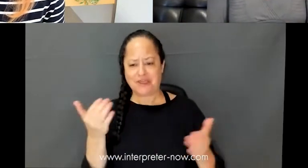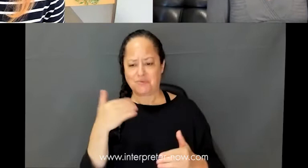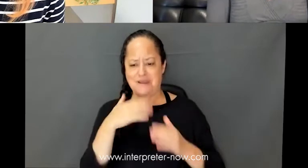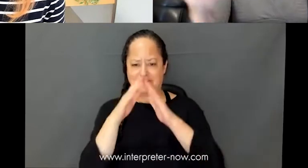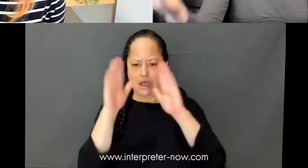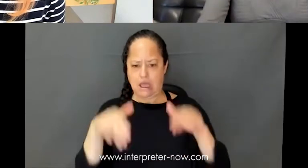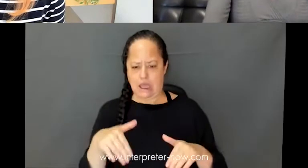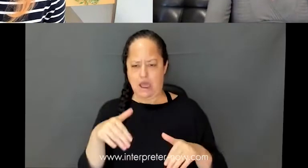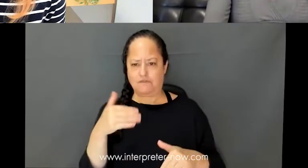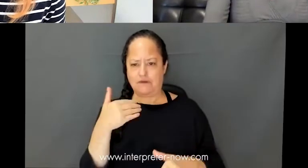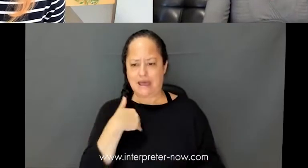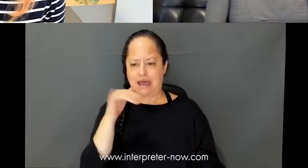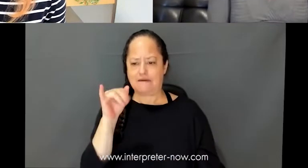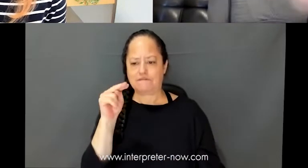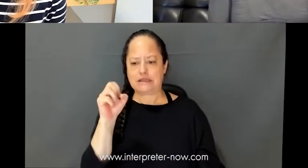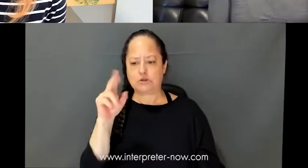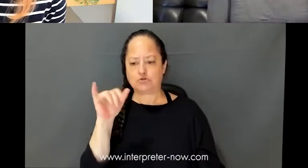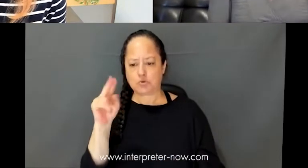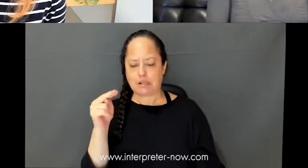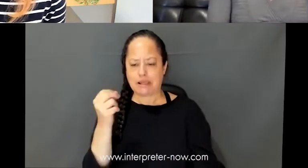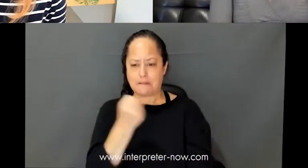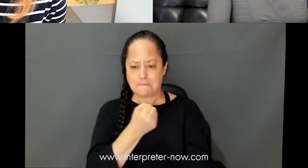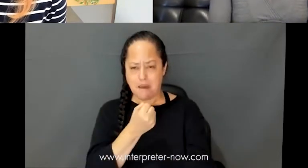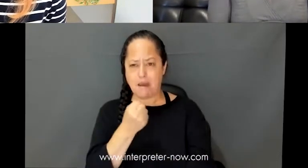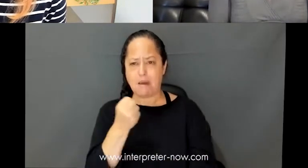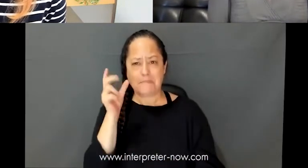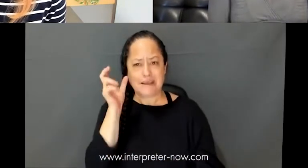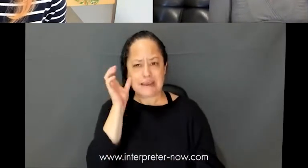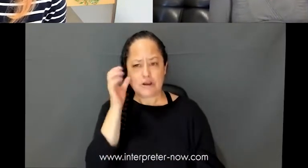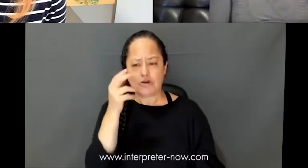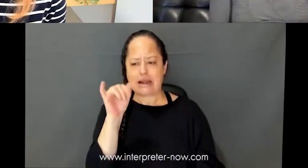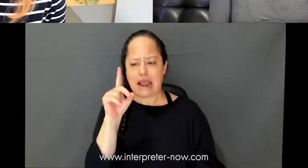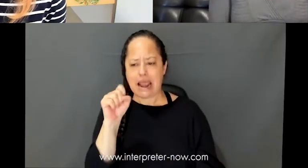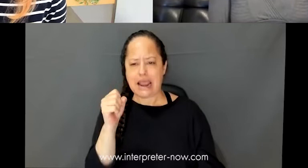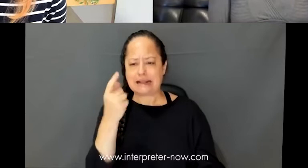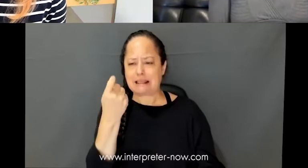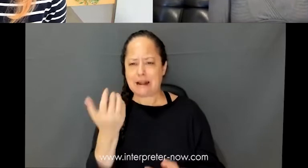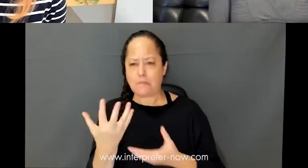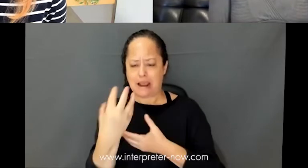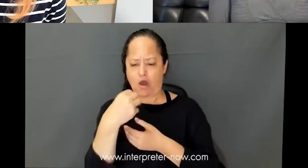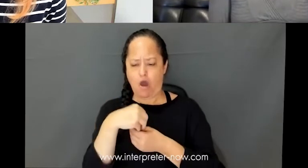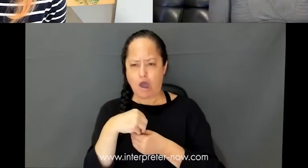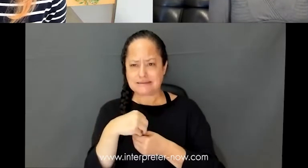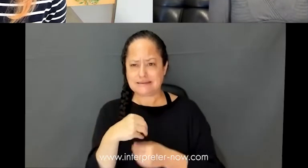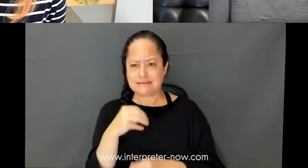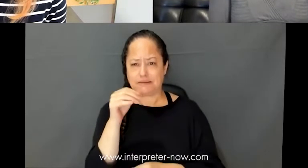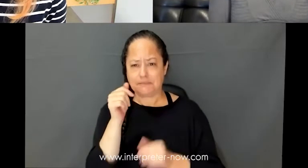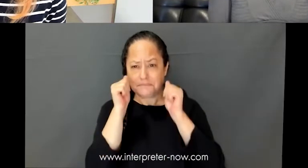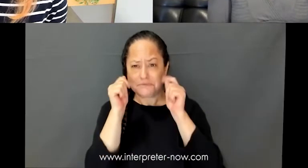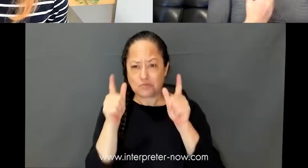that has insulin pumps and hearing aids and a little autism, it's